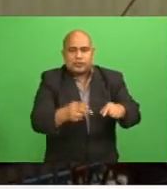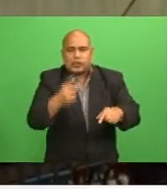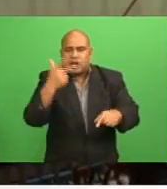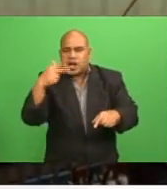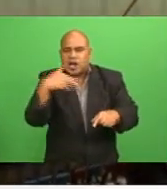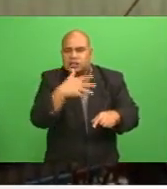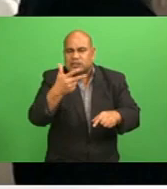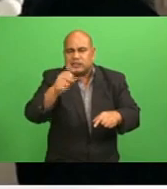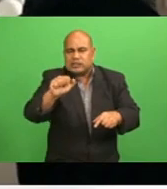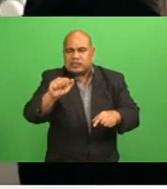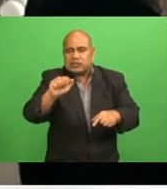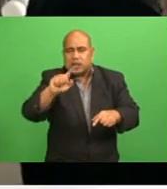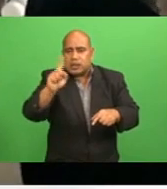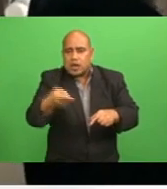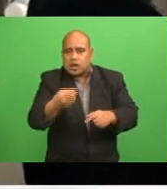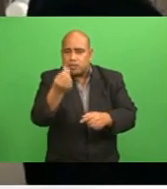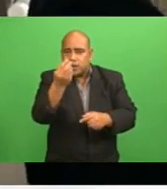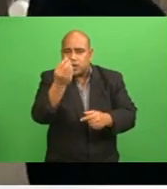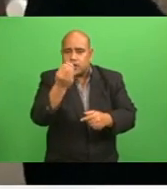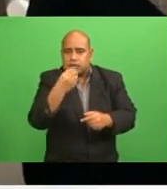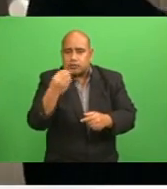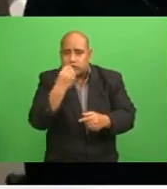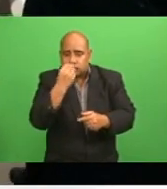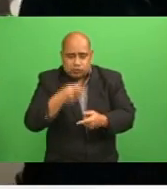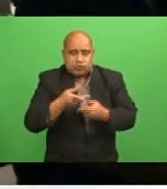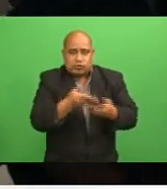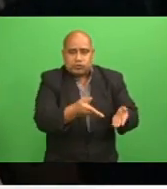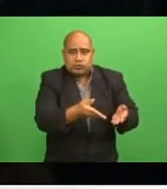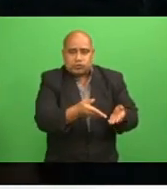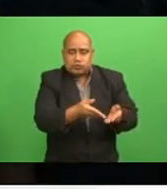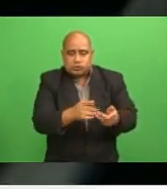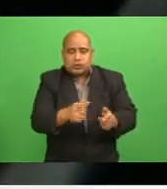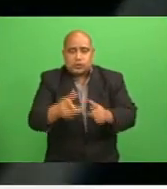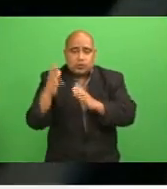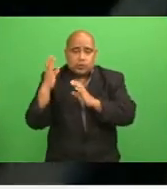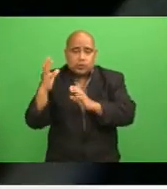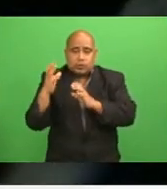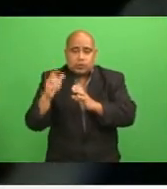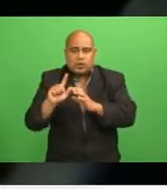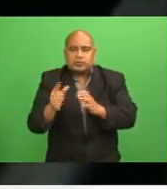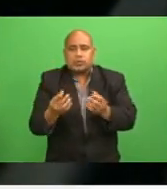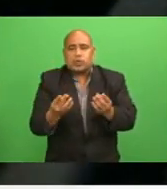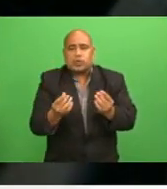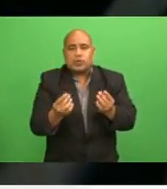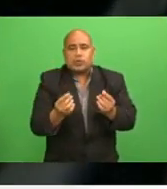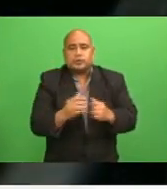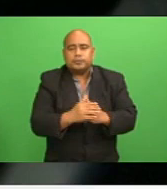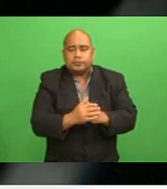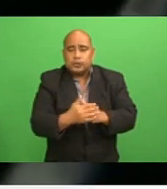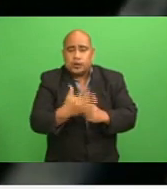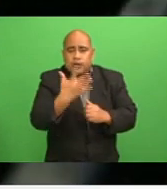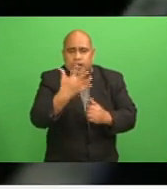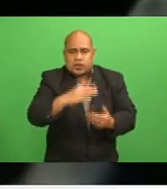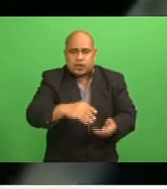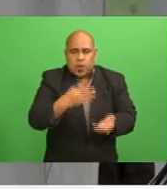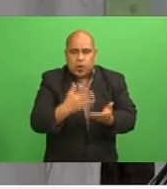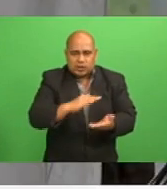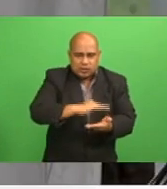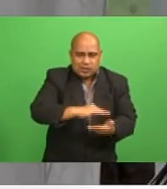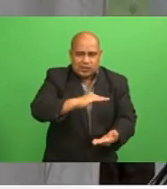$386,000 edible coconut oil production facility, which has the capacity to produce 5 tons of edible coconut oil in a